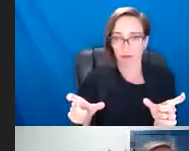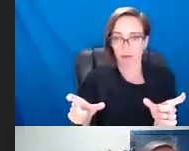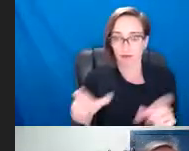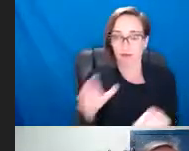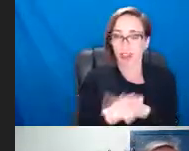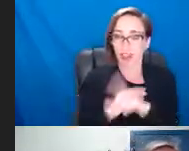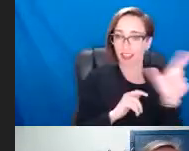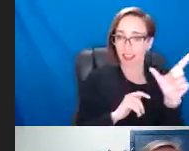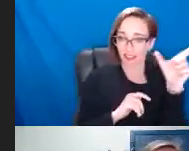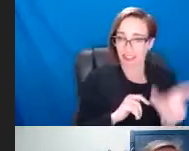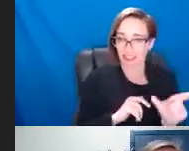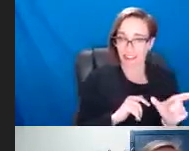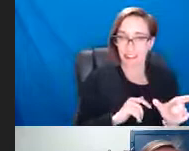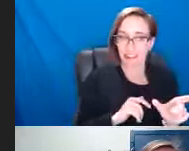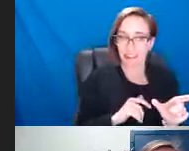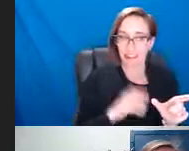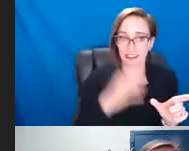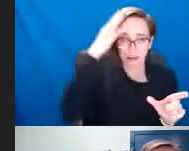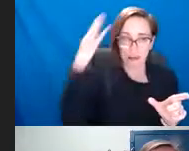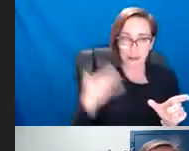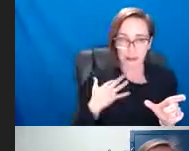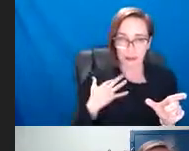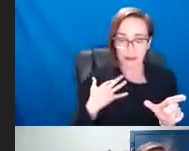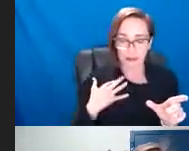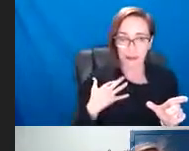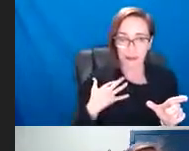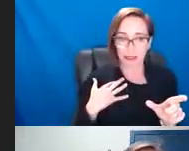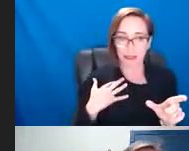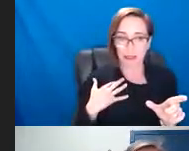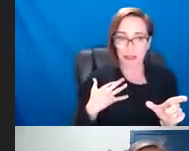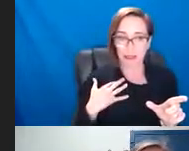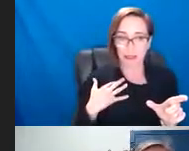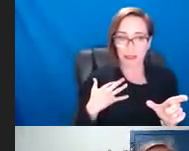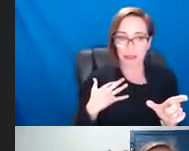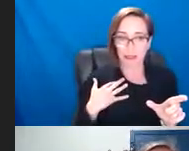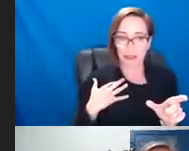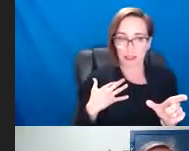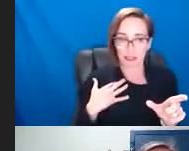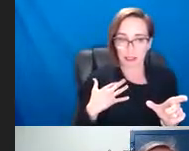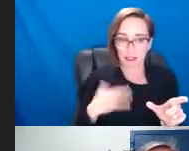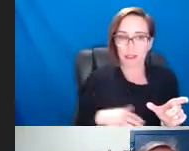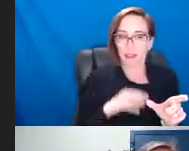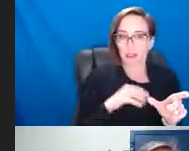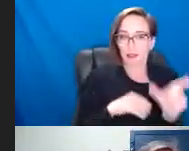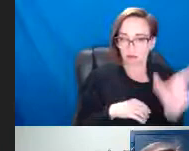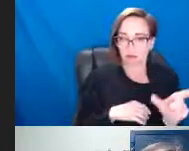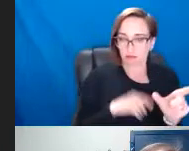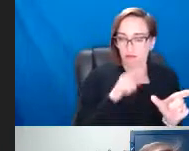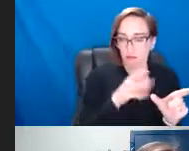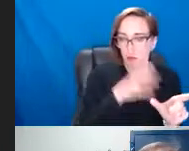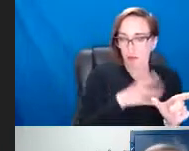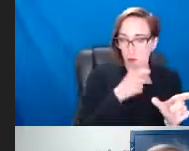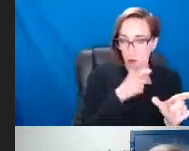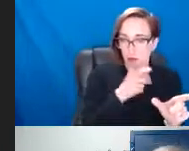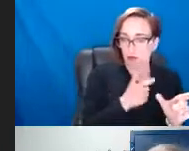left, she is the one who is communicating at this point in time. And she is the